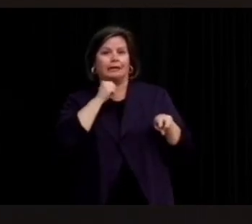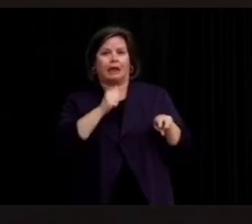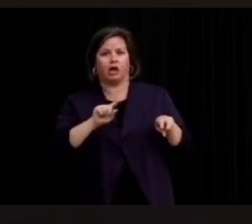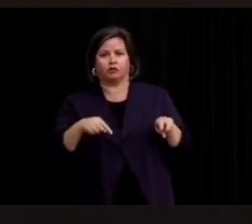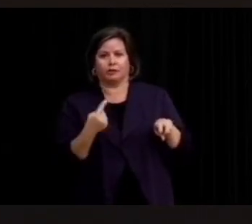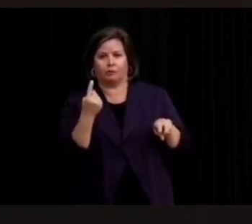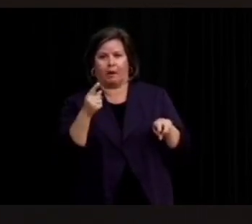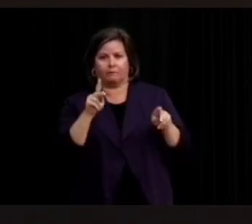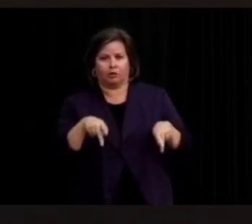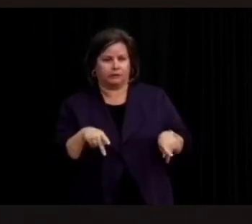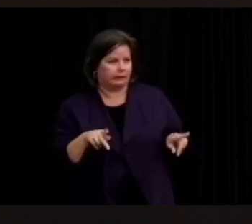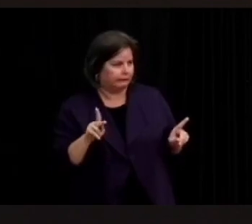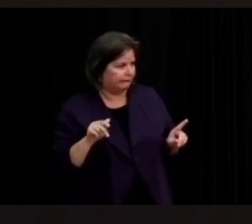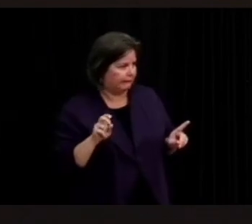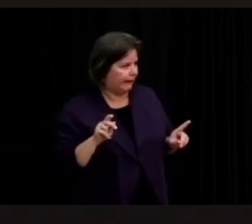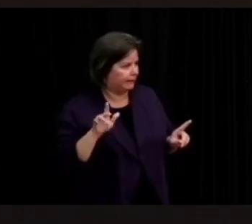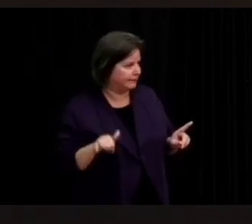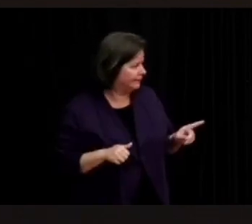friend Casey.